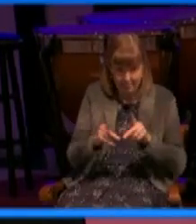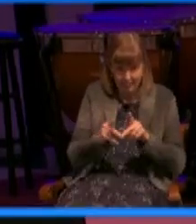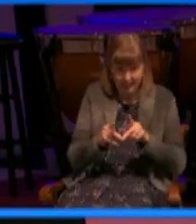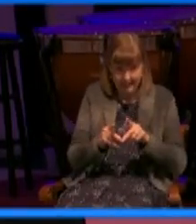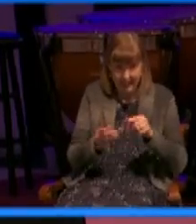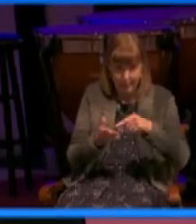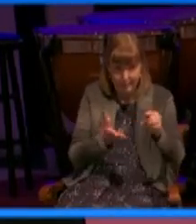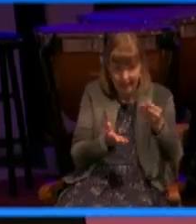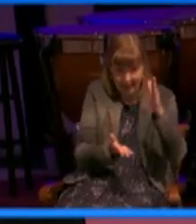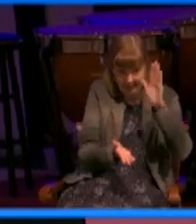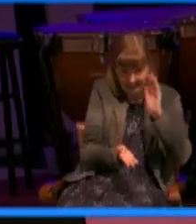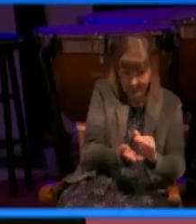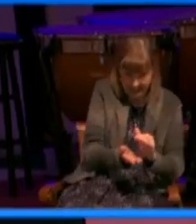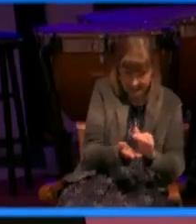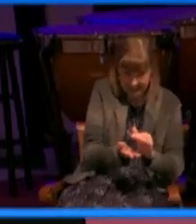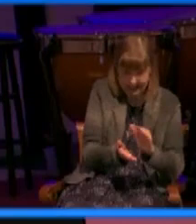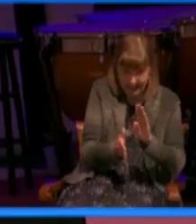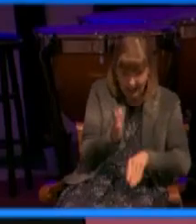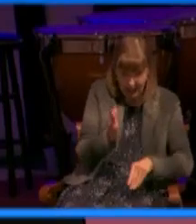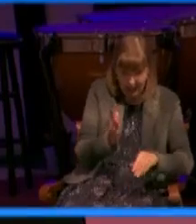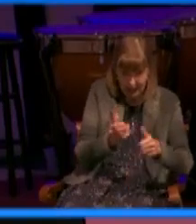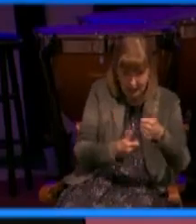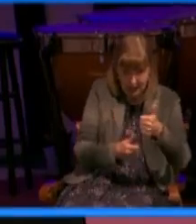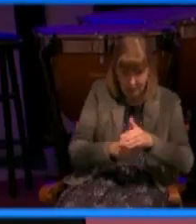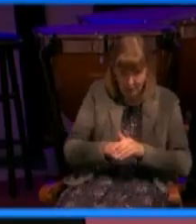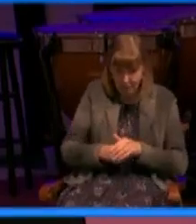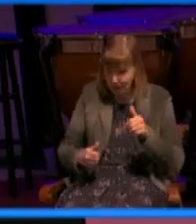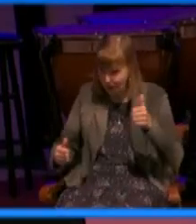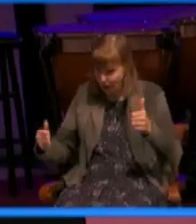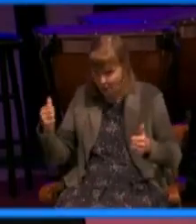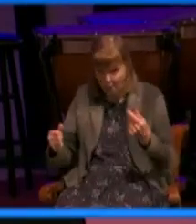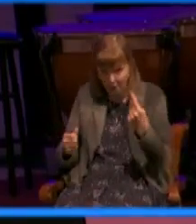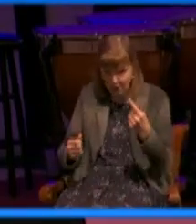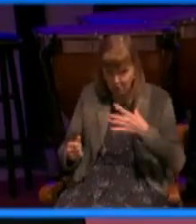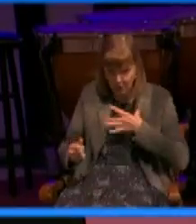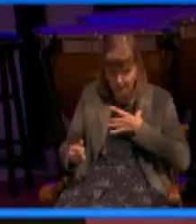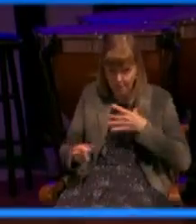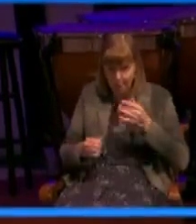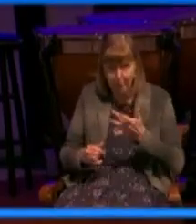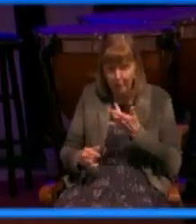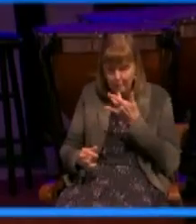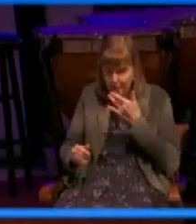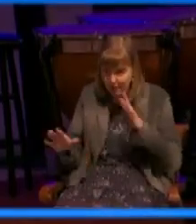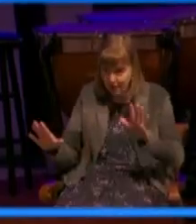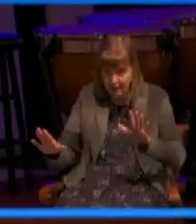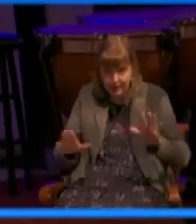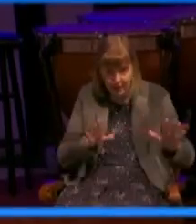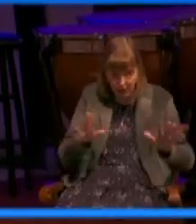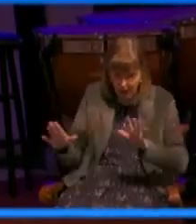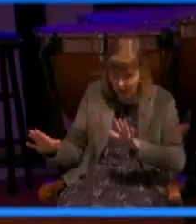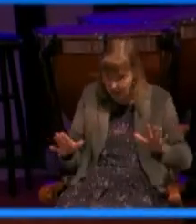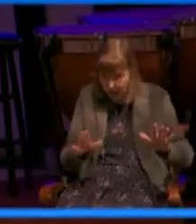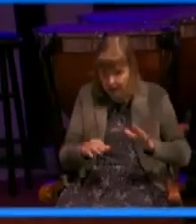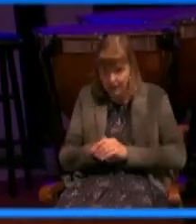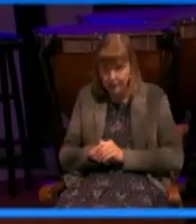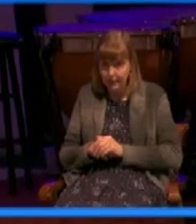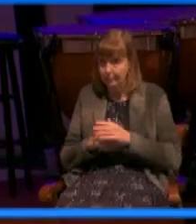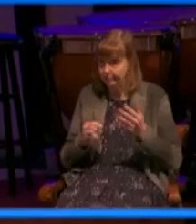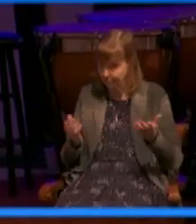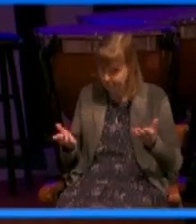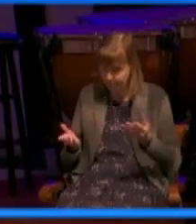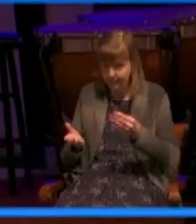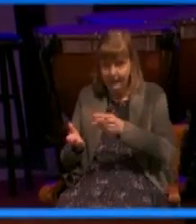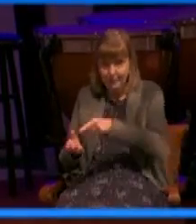one I liked more. So I bought the one that was cheaper, paid cash, had the money right there on the spot, bought it, made sure of the return